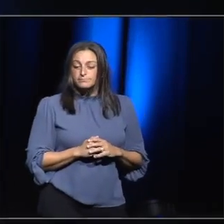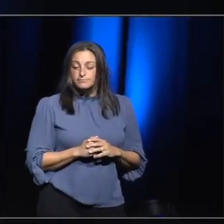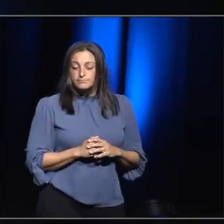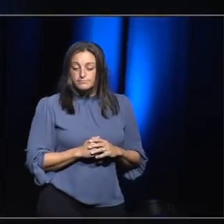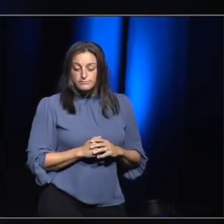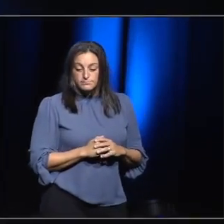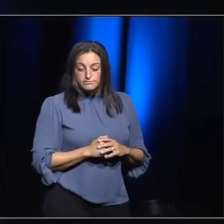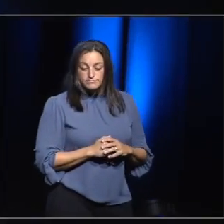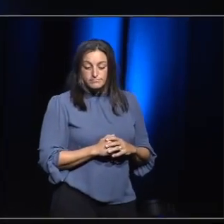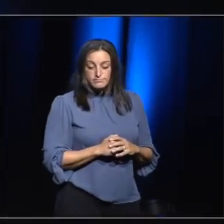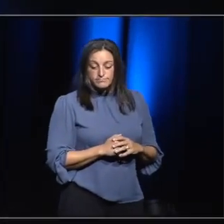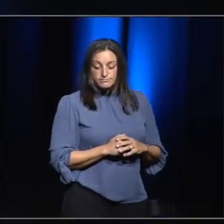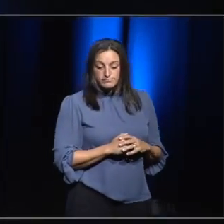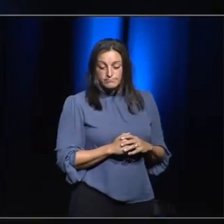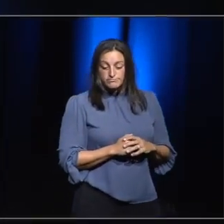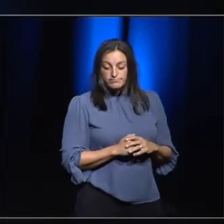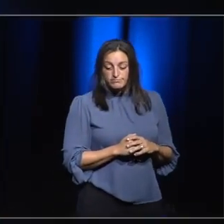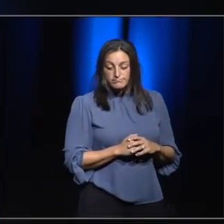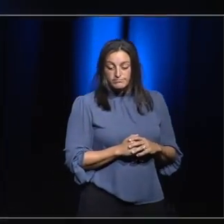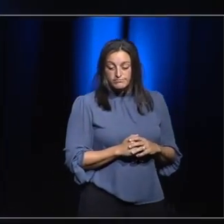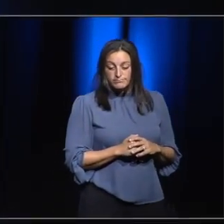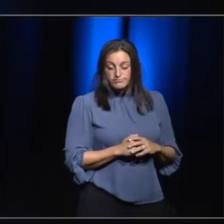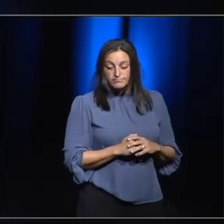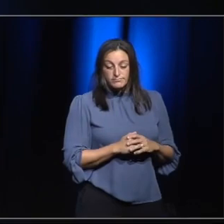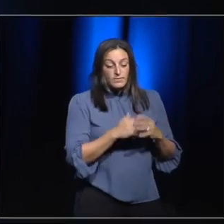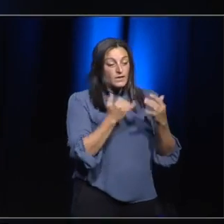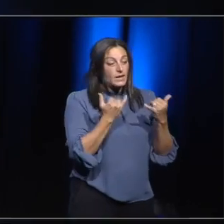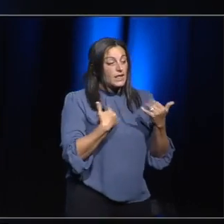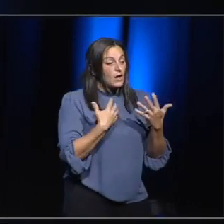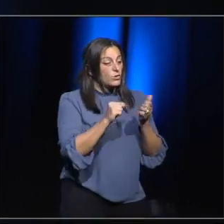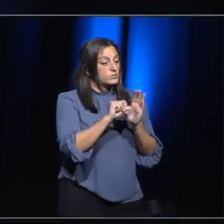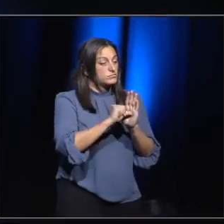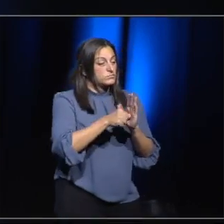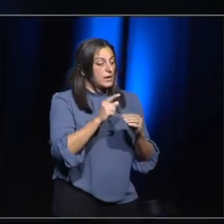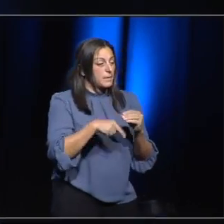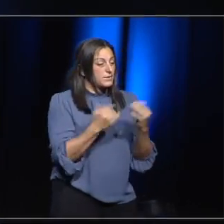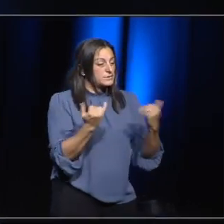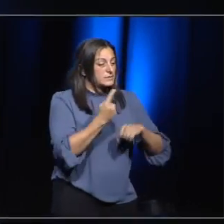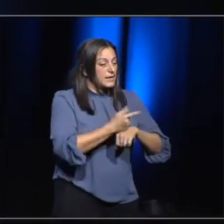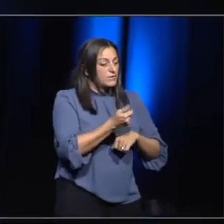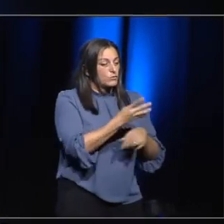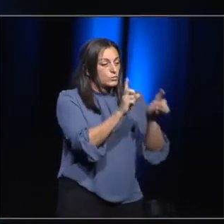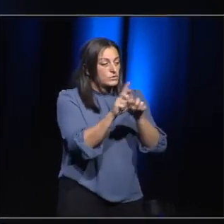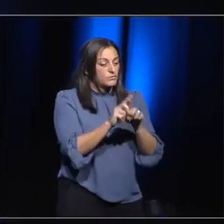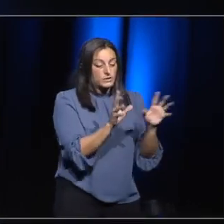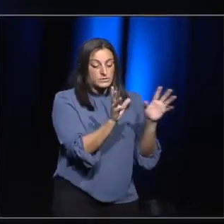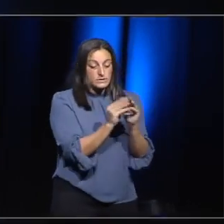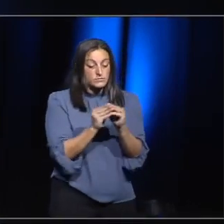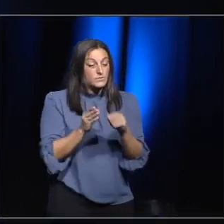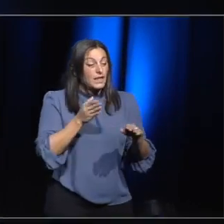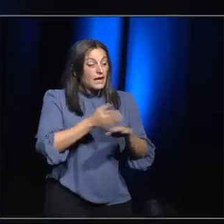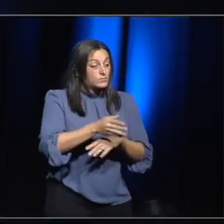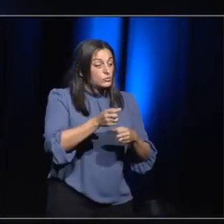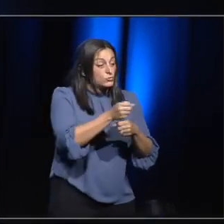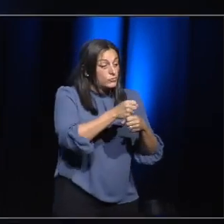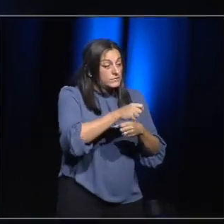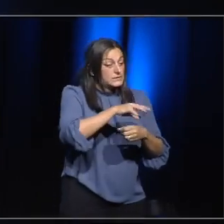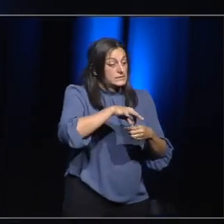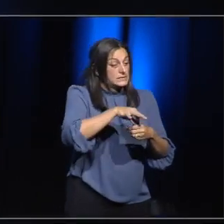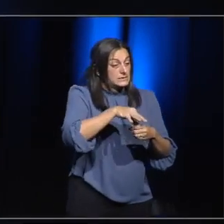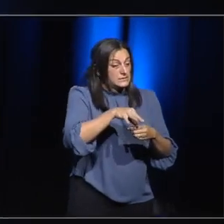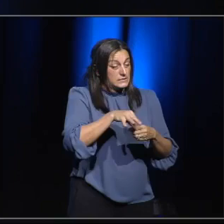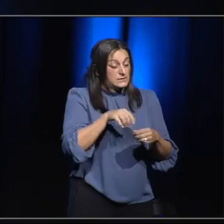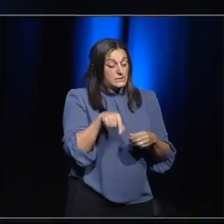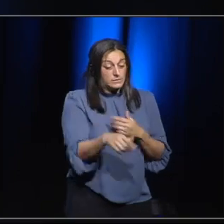Now, I'd like to highlight a few of today's sessions. After the coffee and tea break this morning,